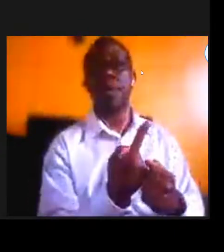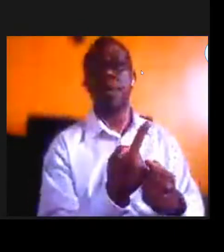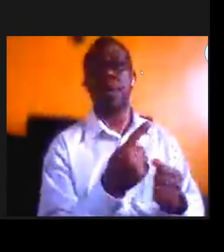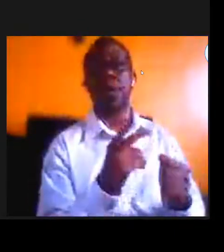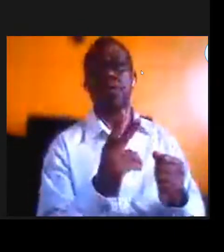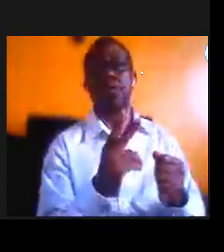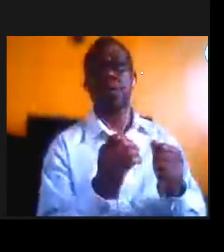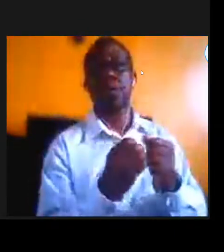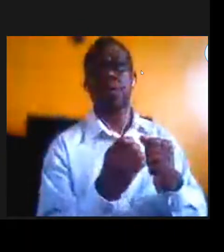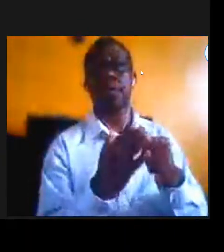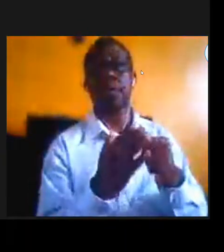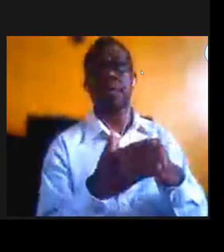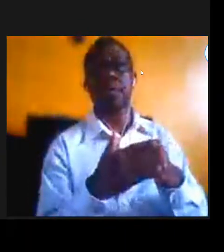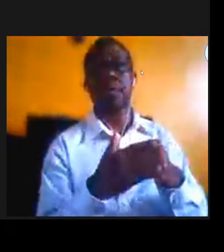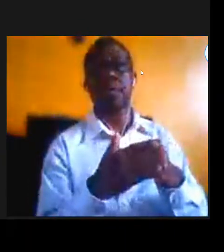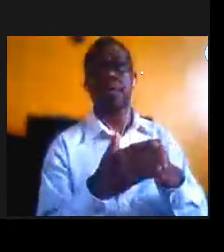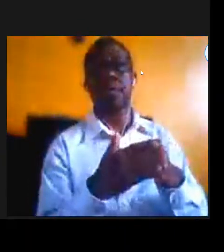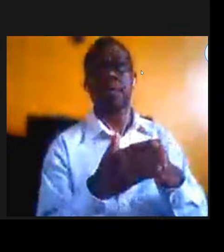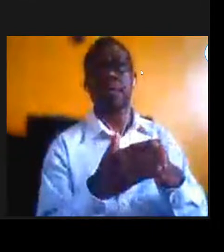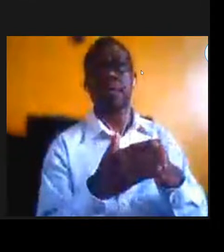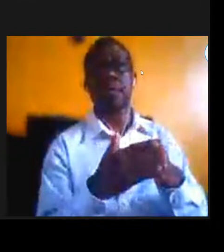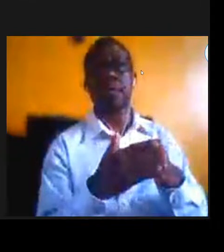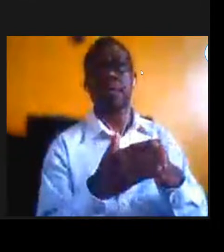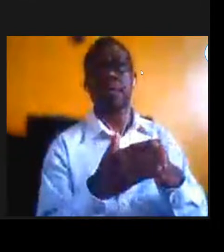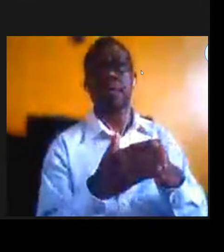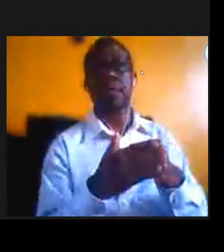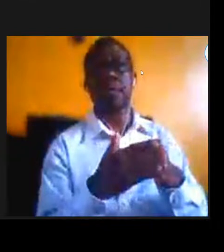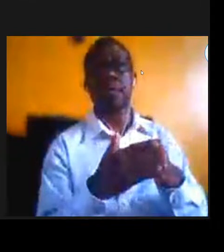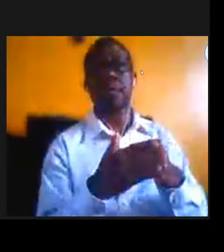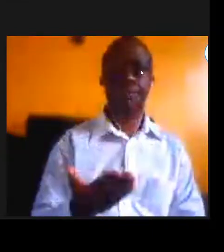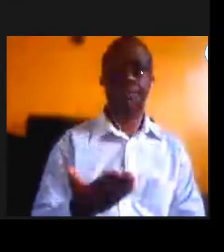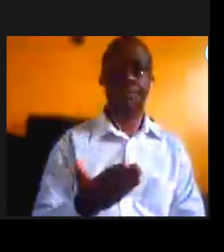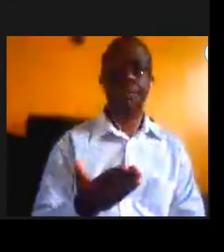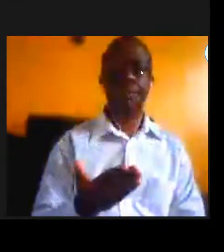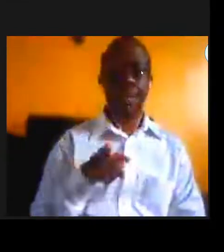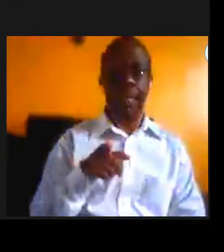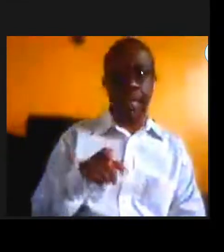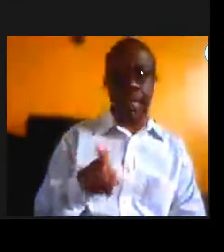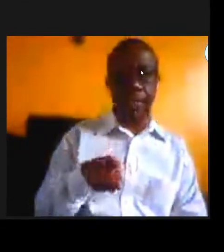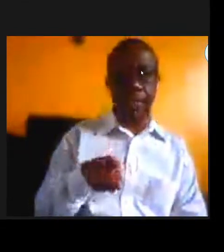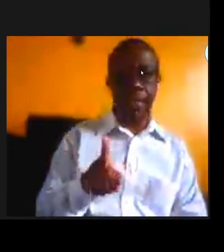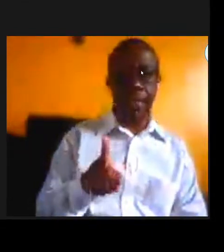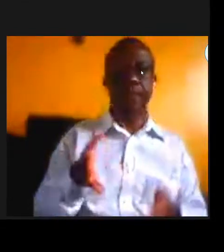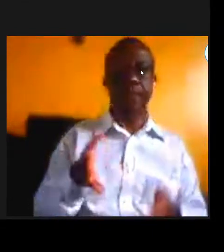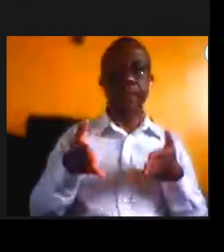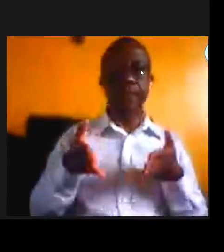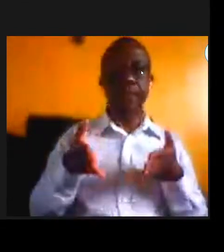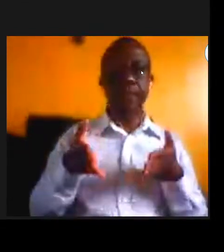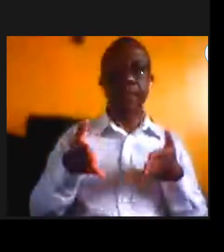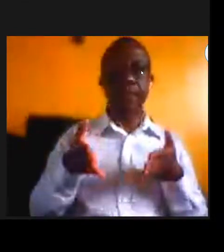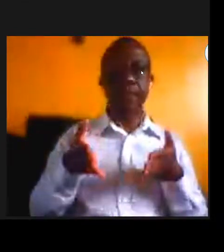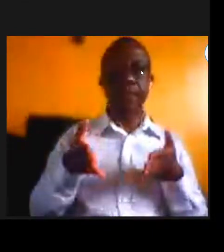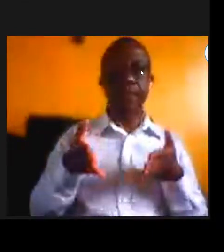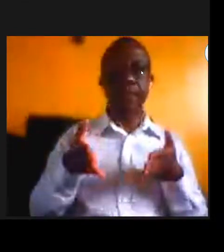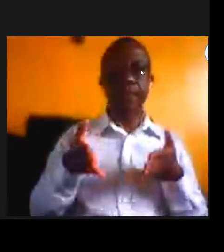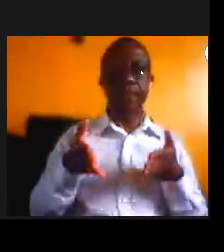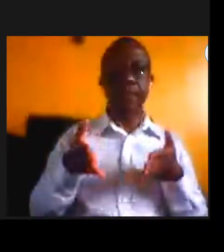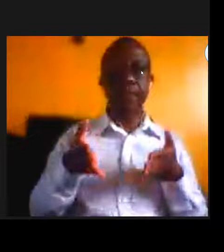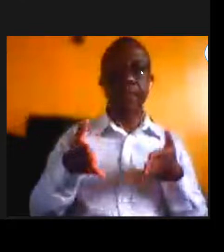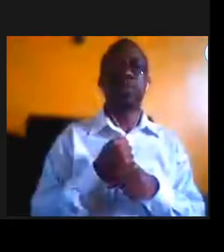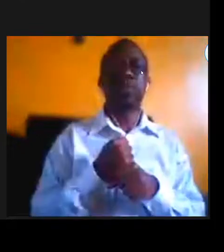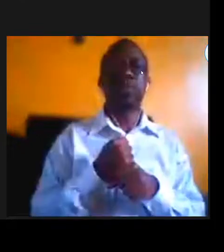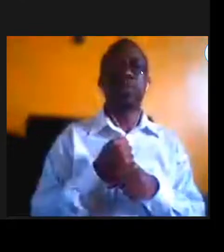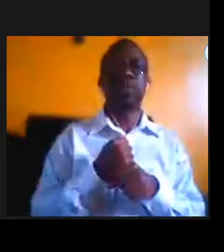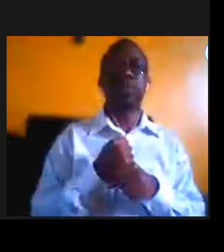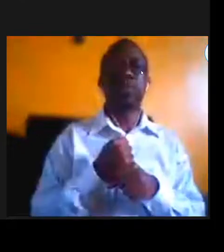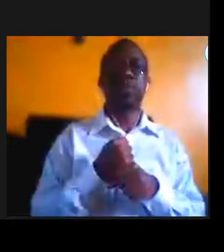committee did tell us that they are currently doing what they call a benchmark with